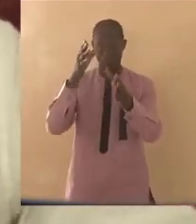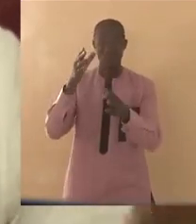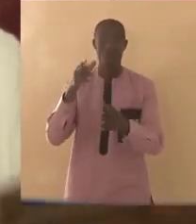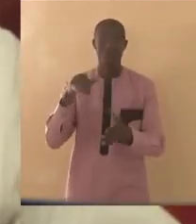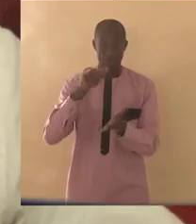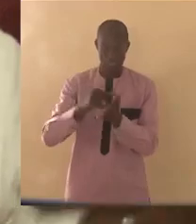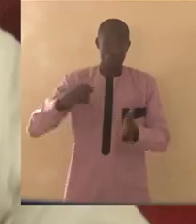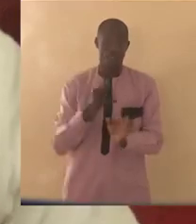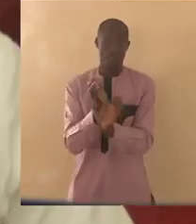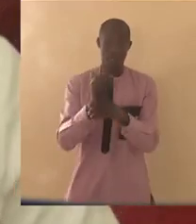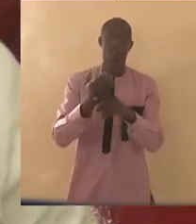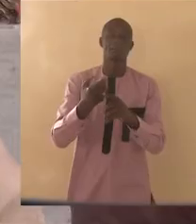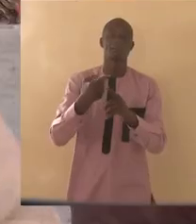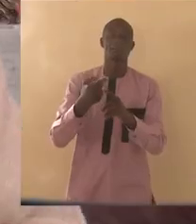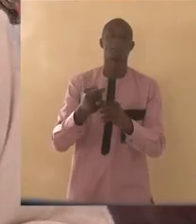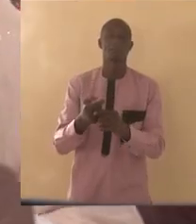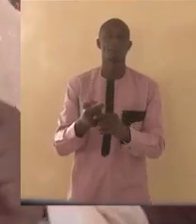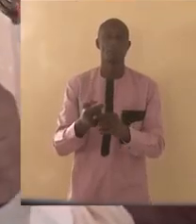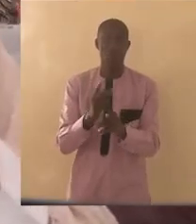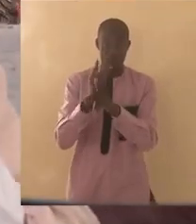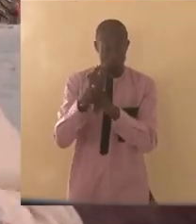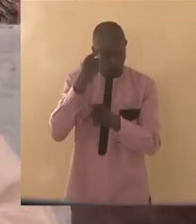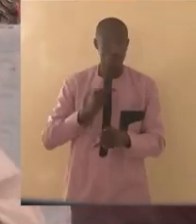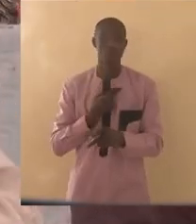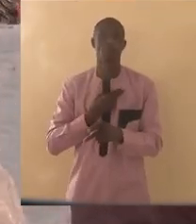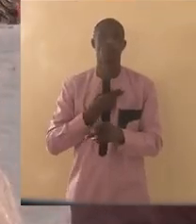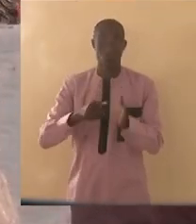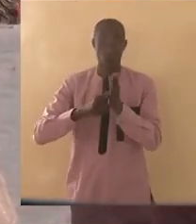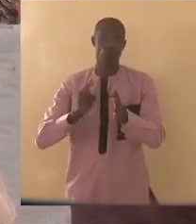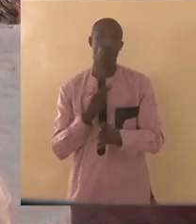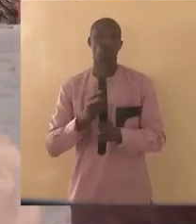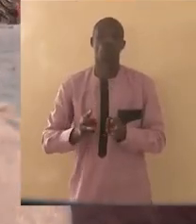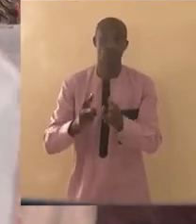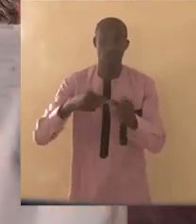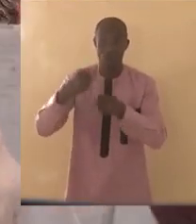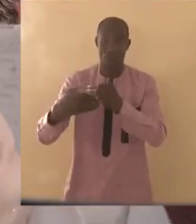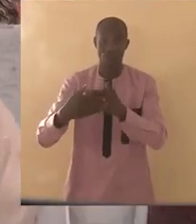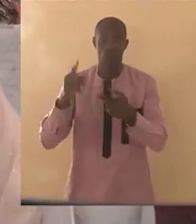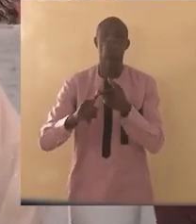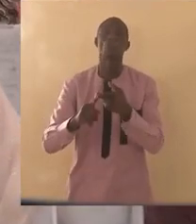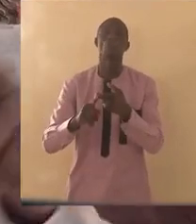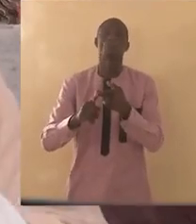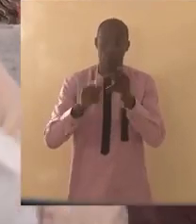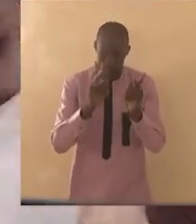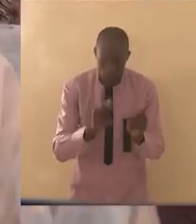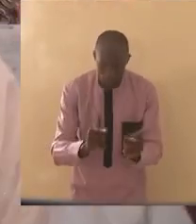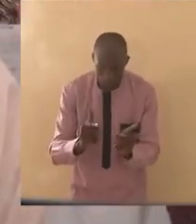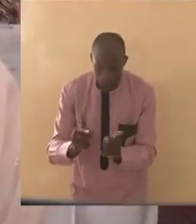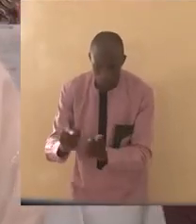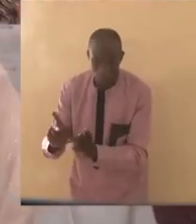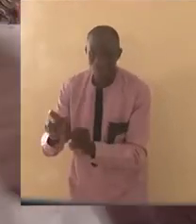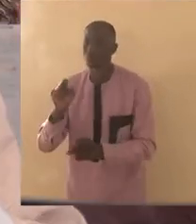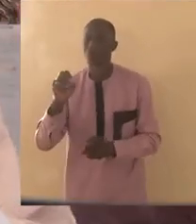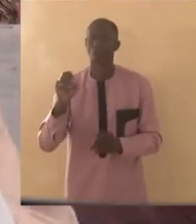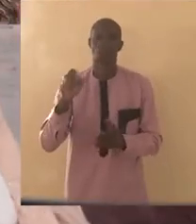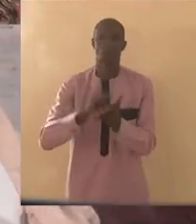the fact that we are created in the image... We came from him. He has taken care of us. He has shown us the way here. Yes. He is going back to do what? To